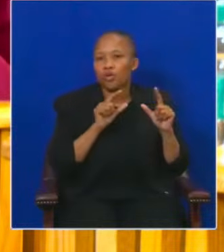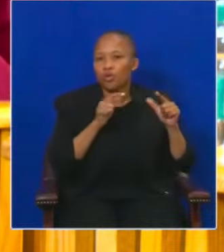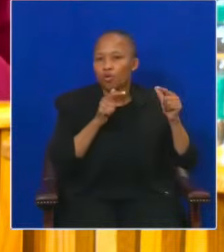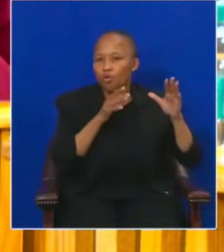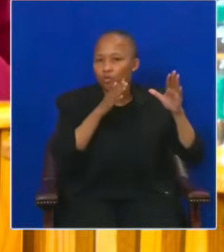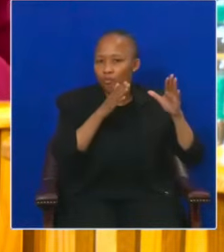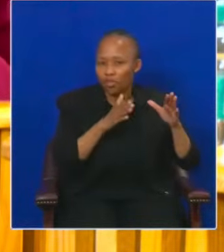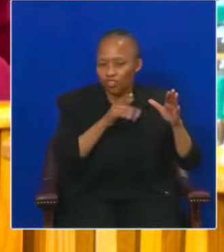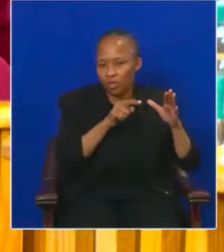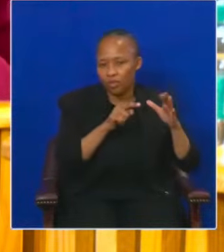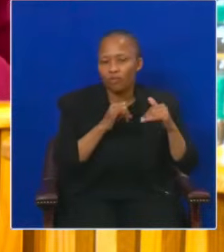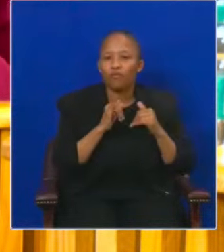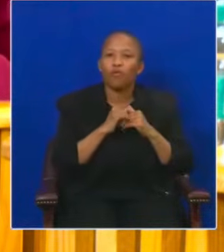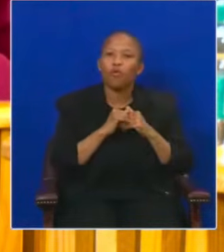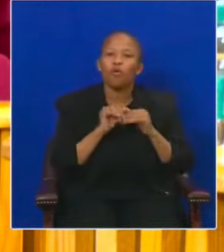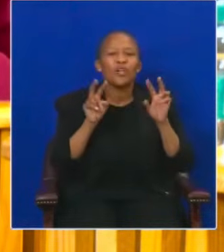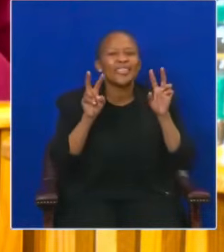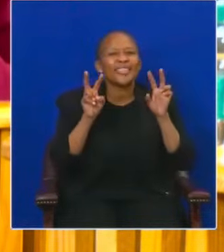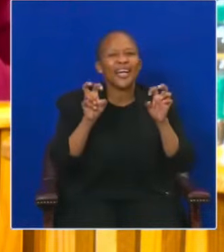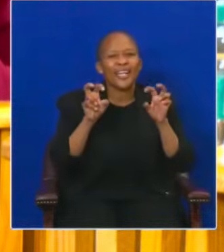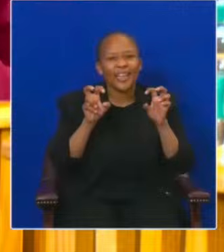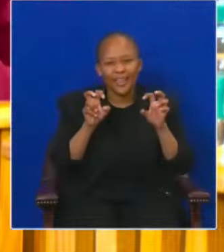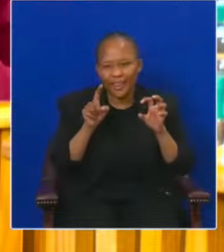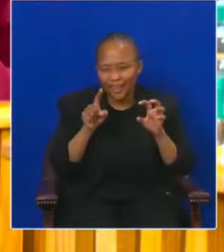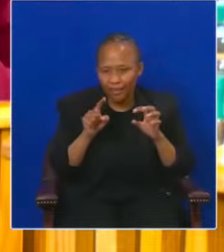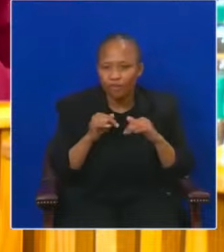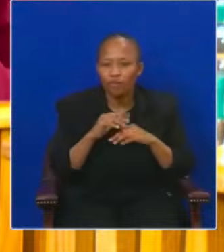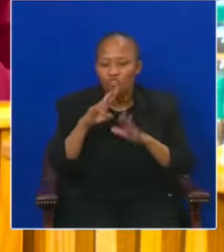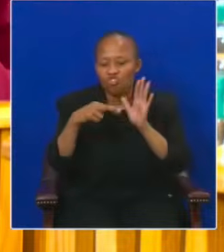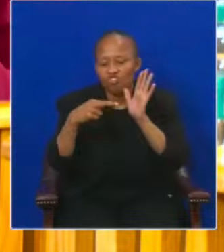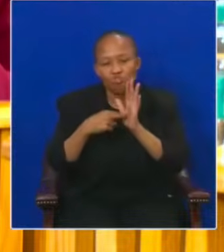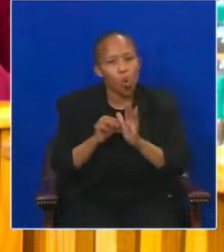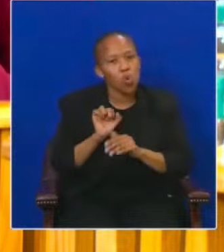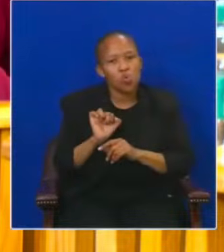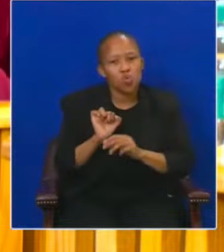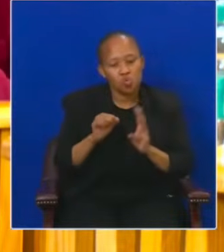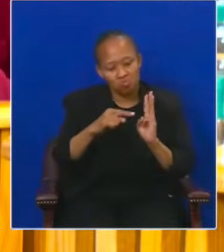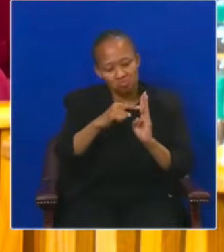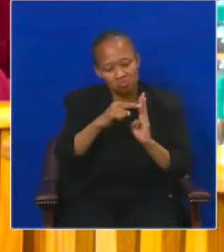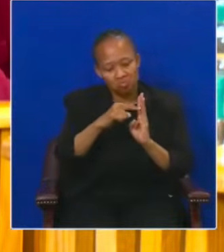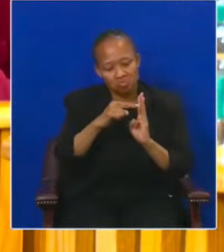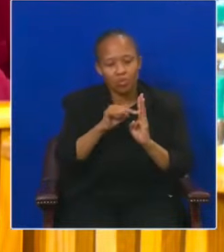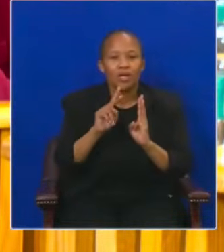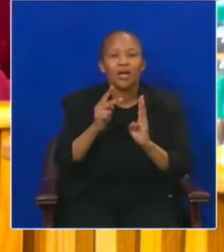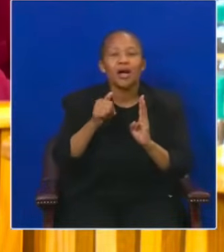for General Feroz Khan. What role does he play within the SAPS?